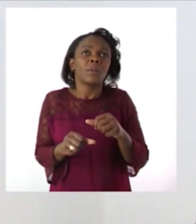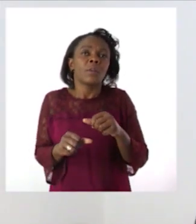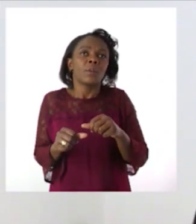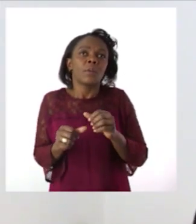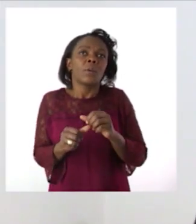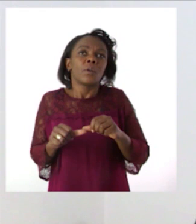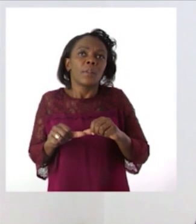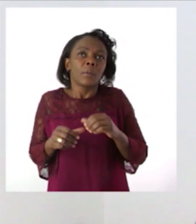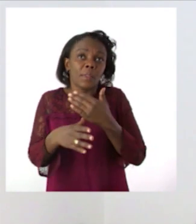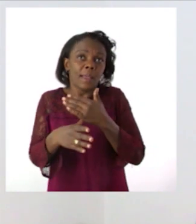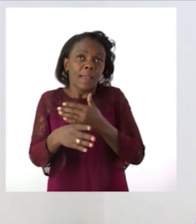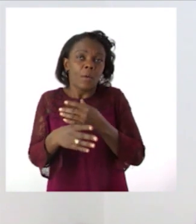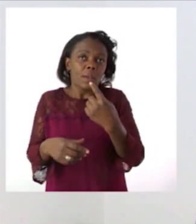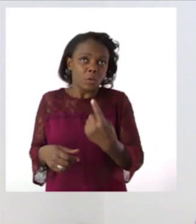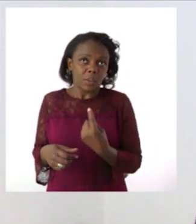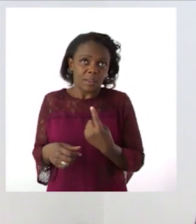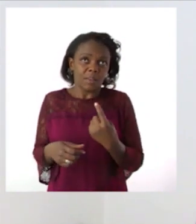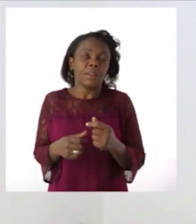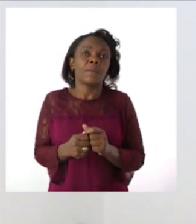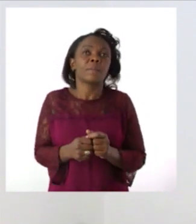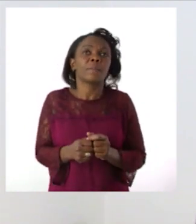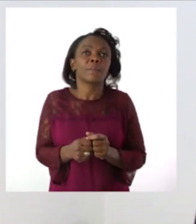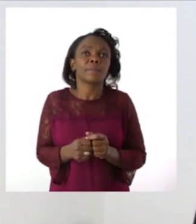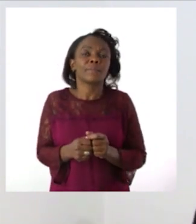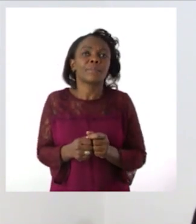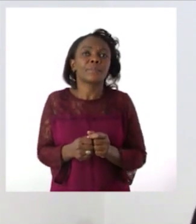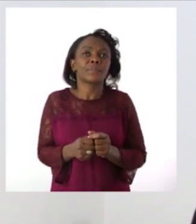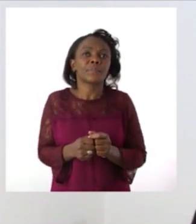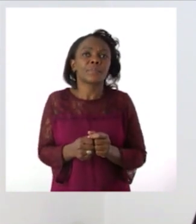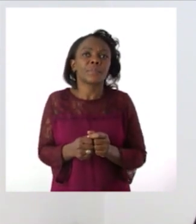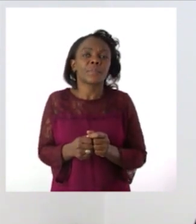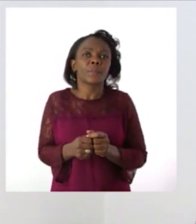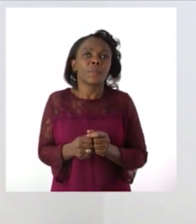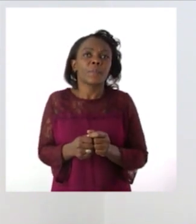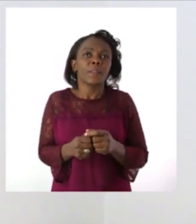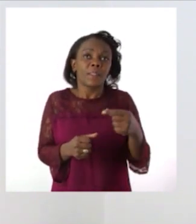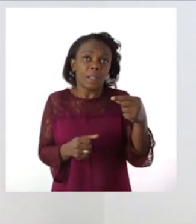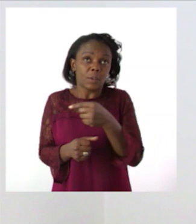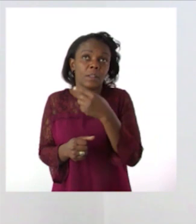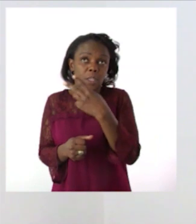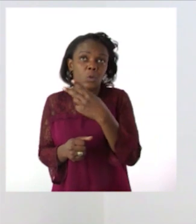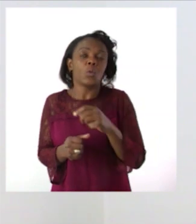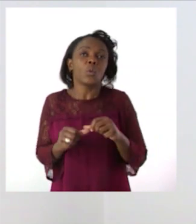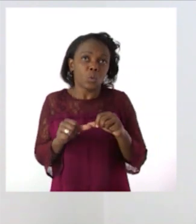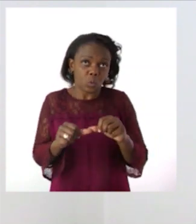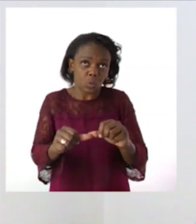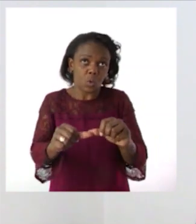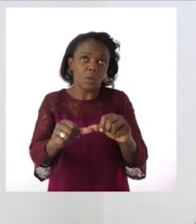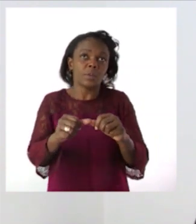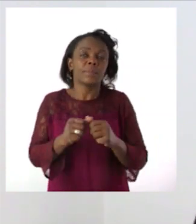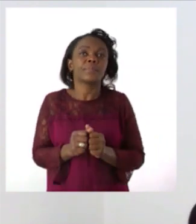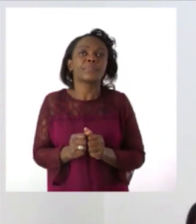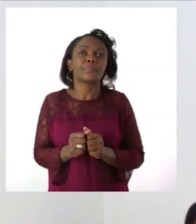which words you are to replace. Are we together? That is good. So grade 2, I'll leave you with this exercise. While